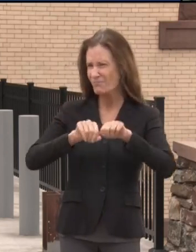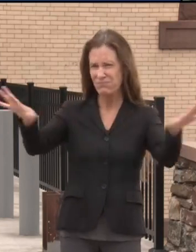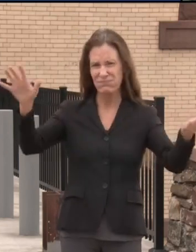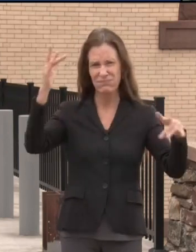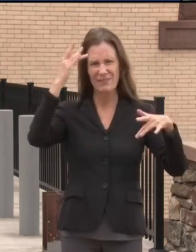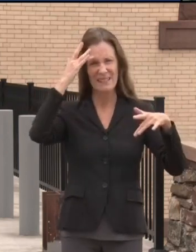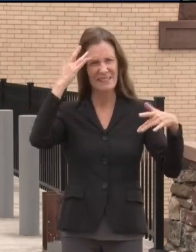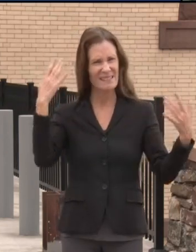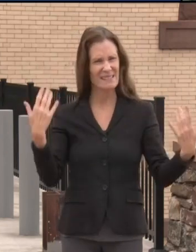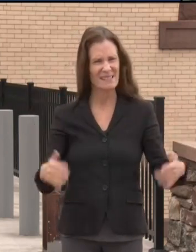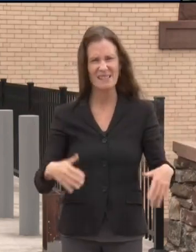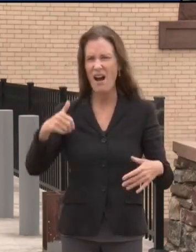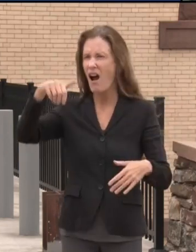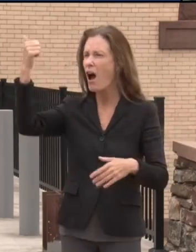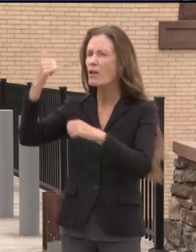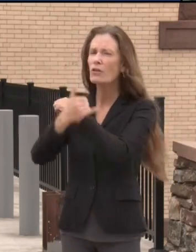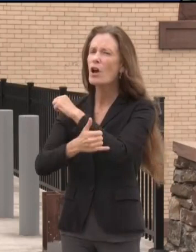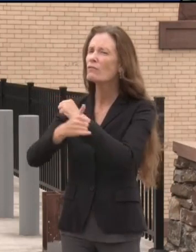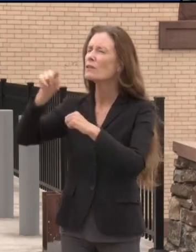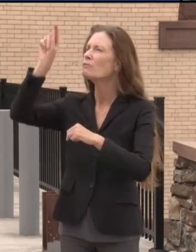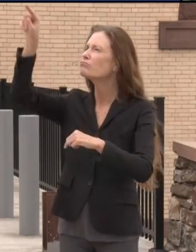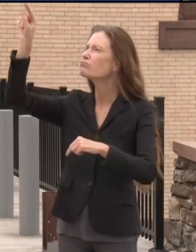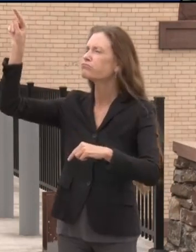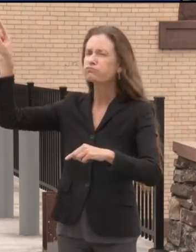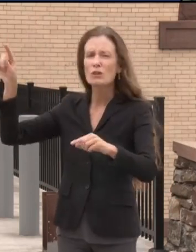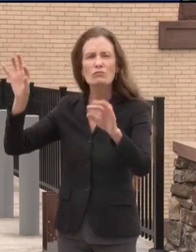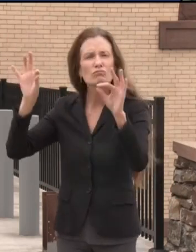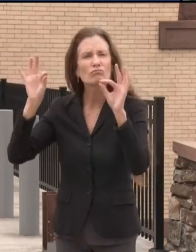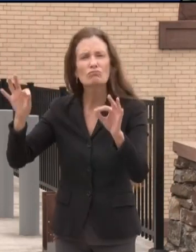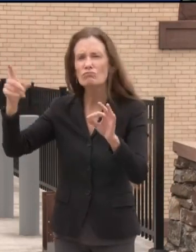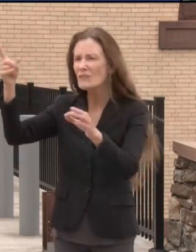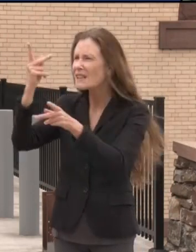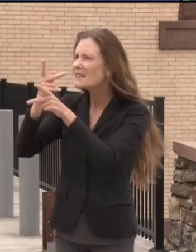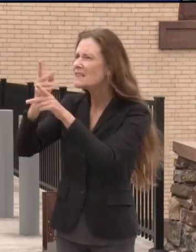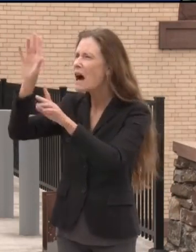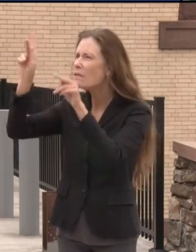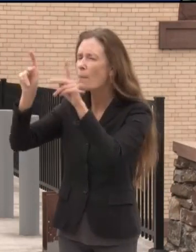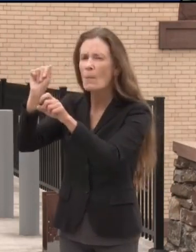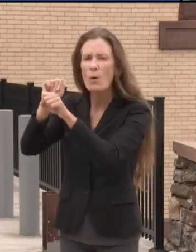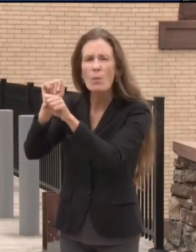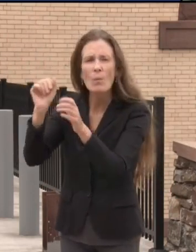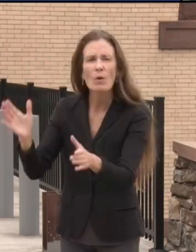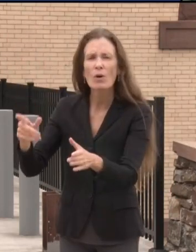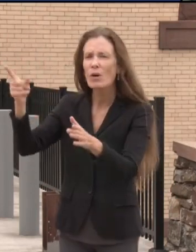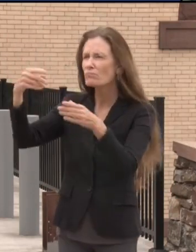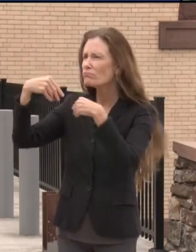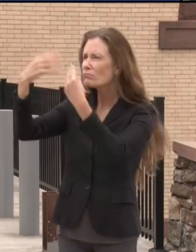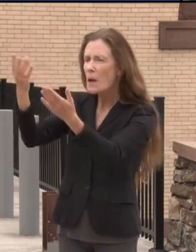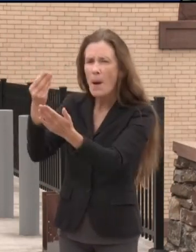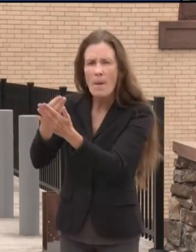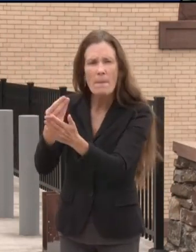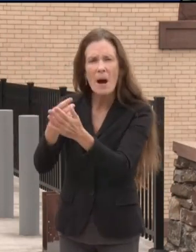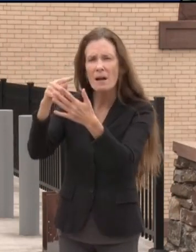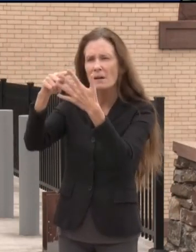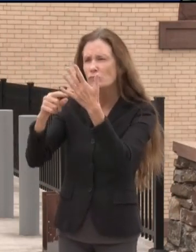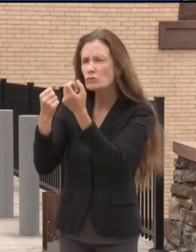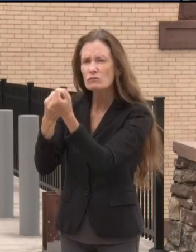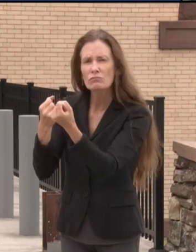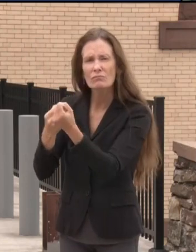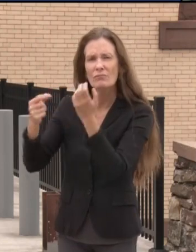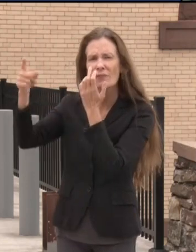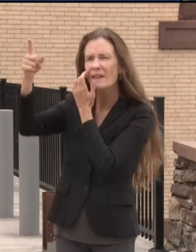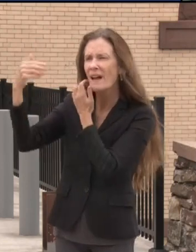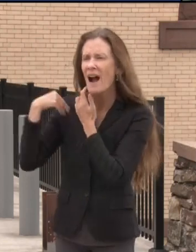nations in terms of looking after working families through provisions for family and sick